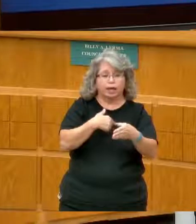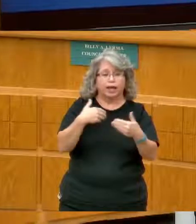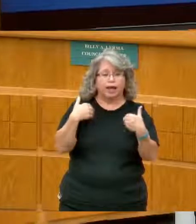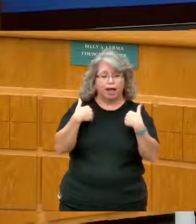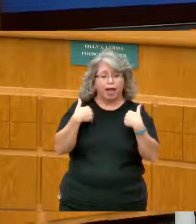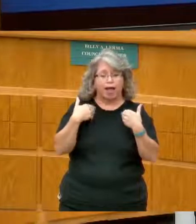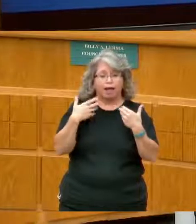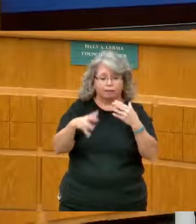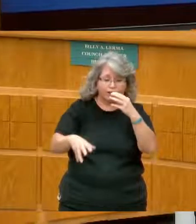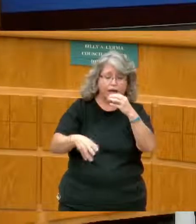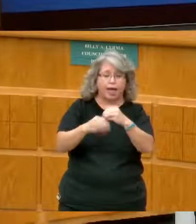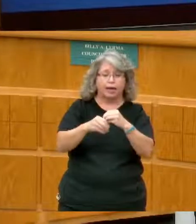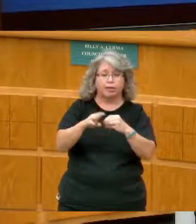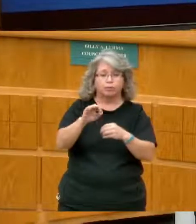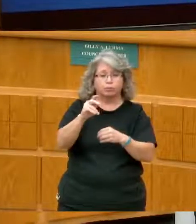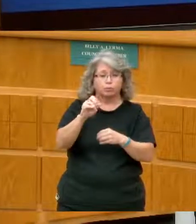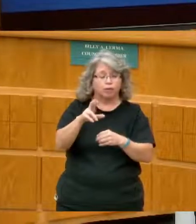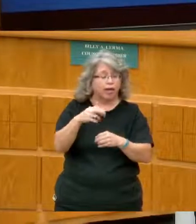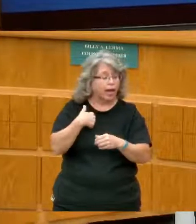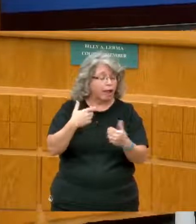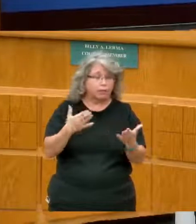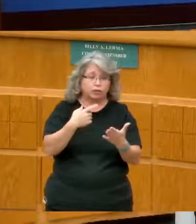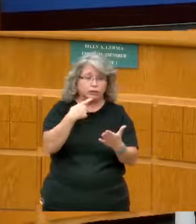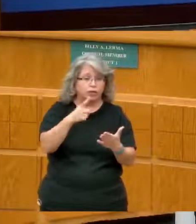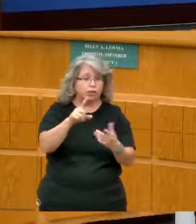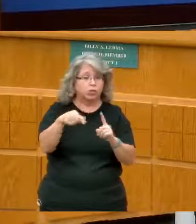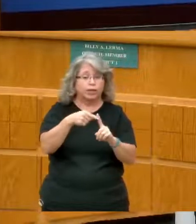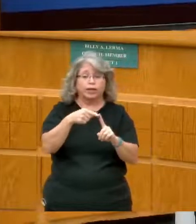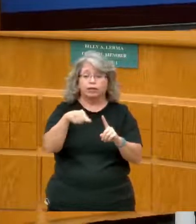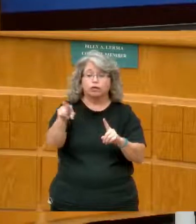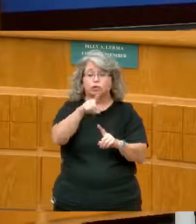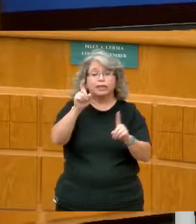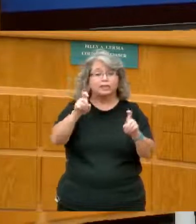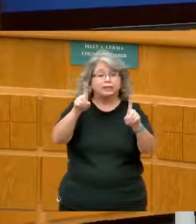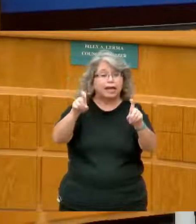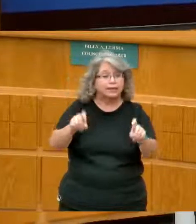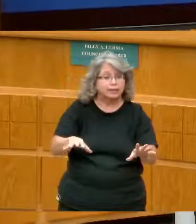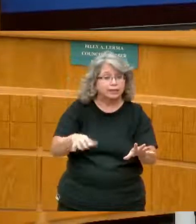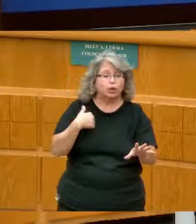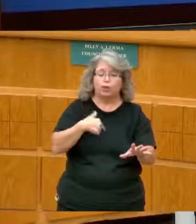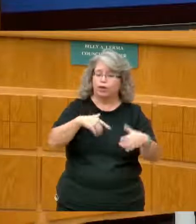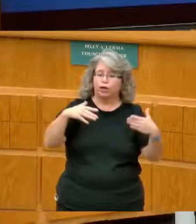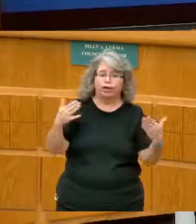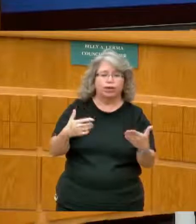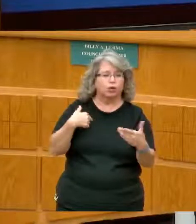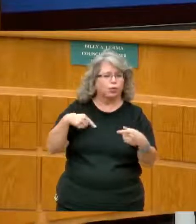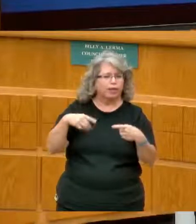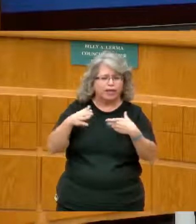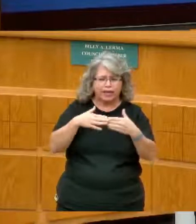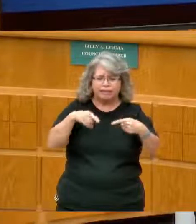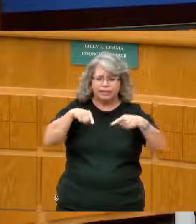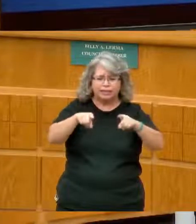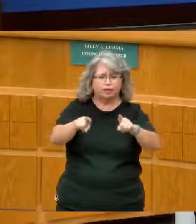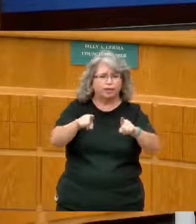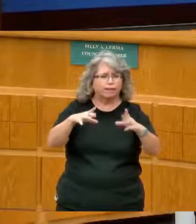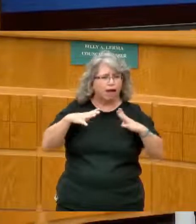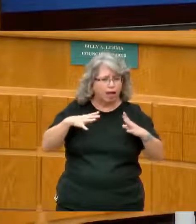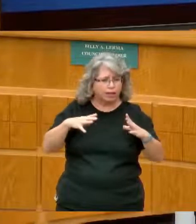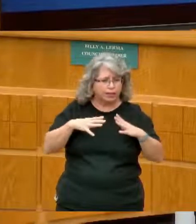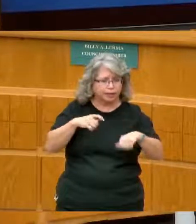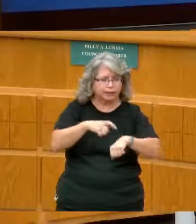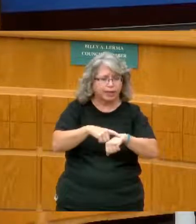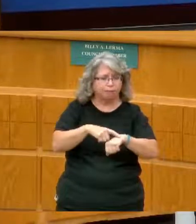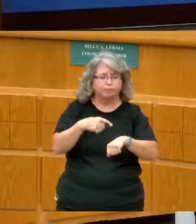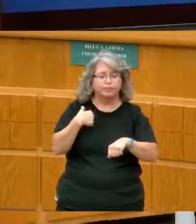when your residents need testing, we're here to deliver. And we did that during the holidays. So we're going to expand, as you heard, to